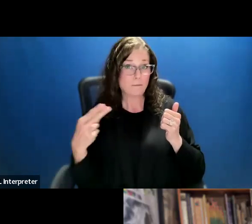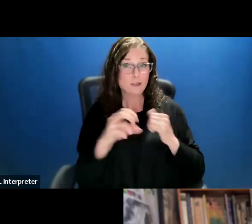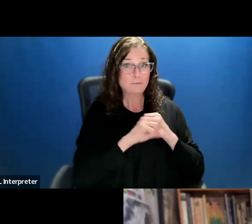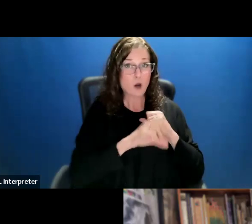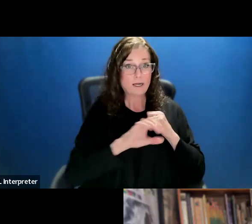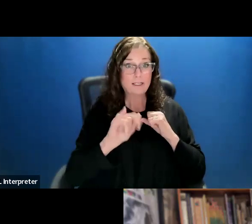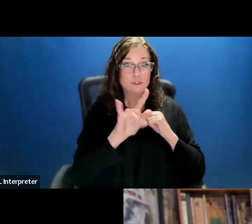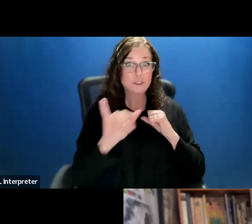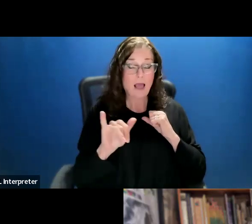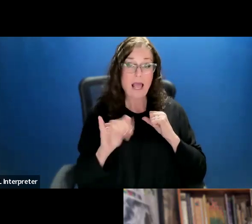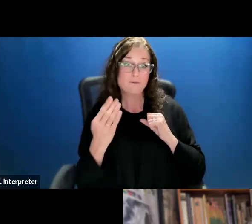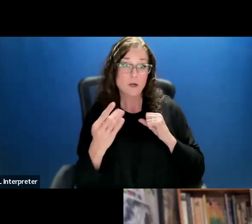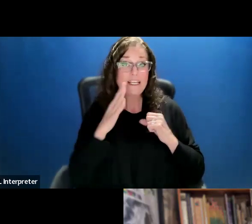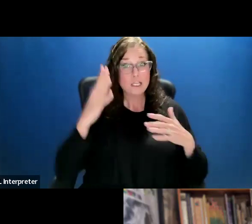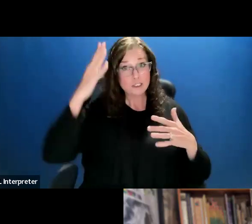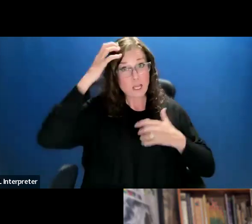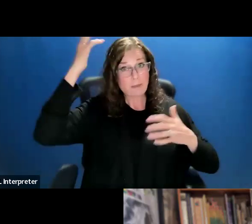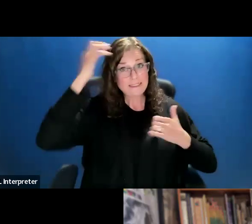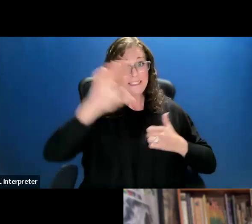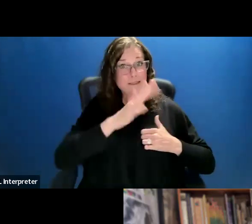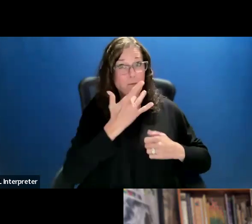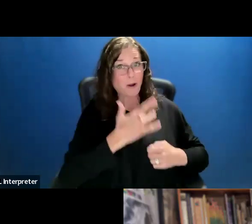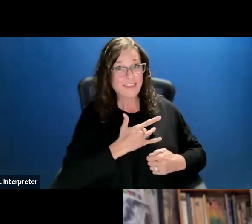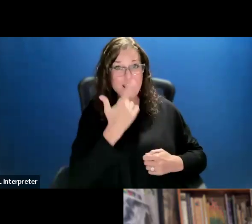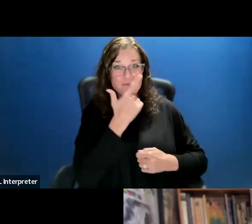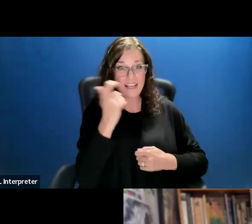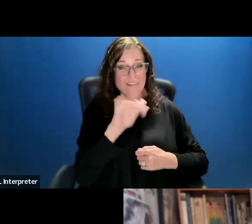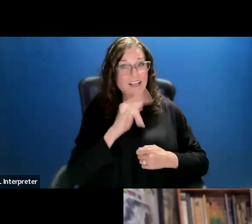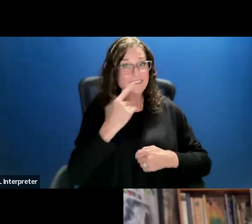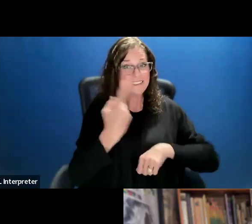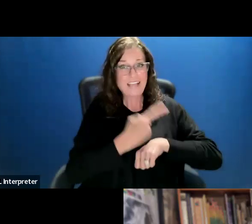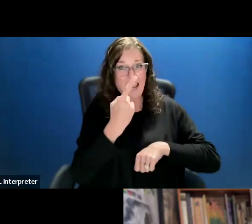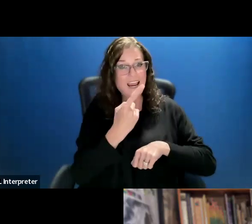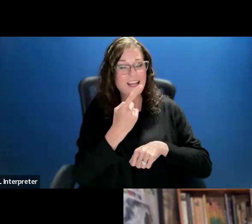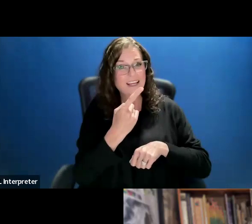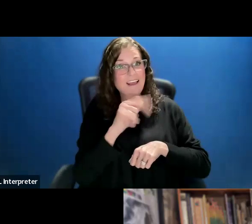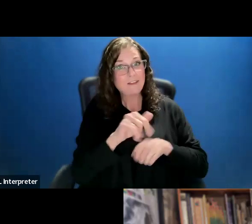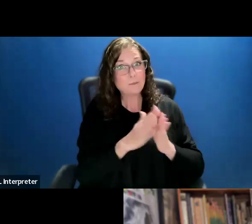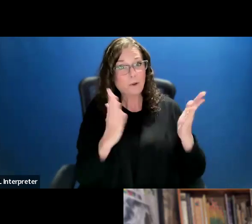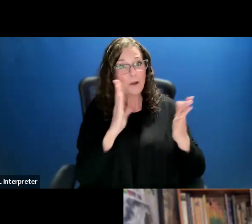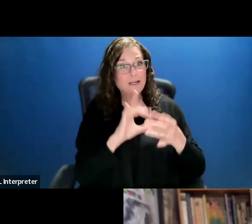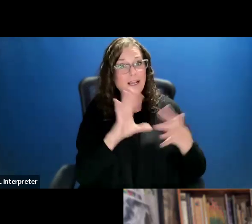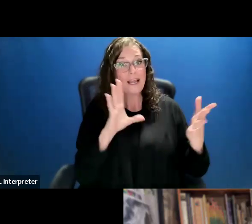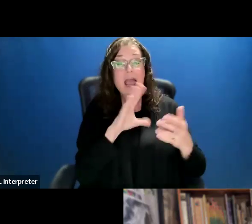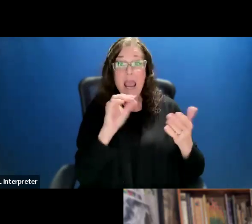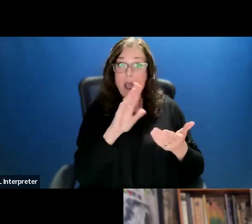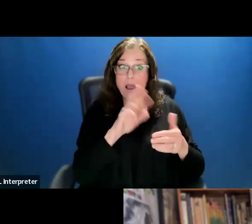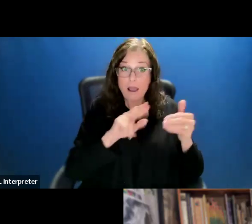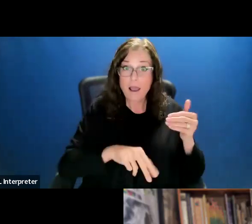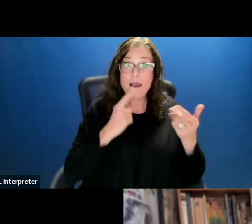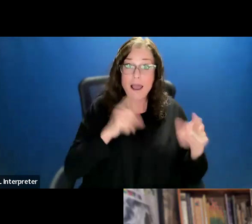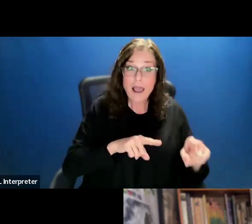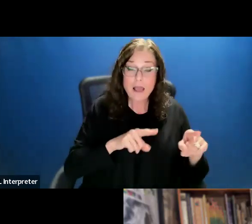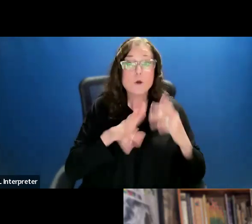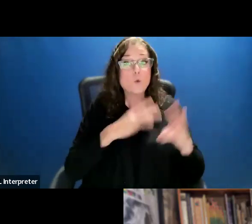14th is Chimpanzee's birthday, since that is the day that this book about, and it turns out coincidentally